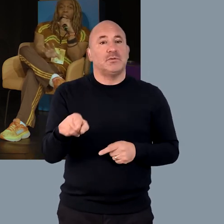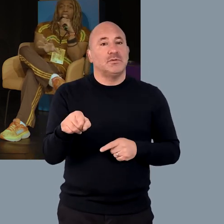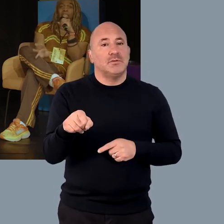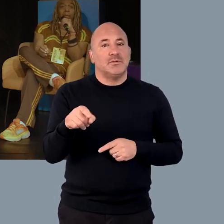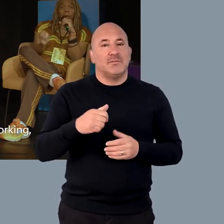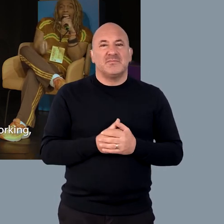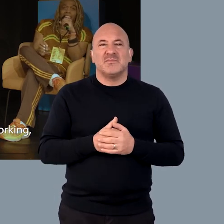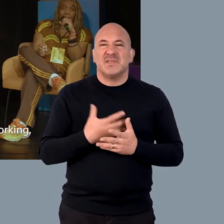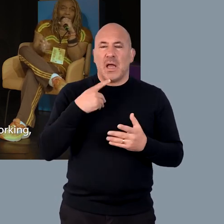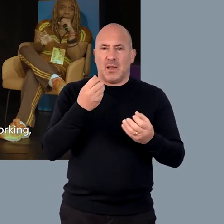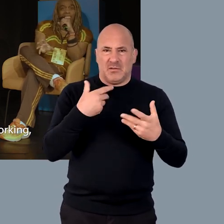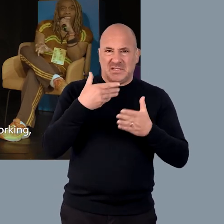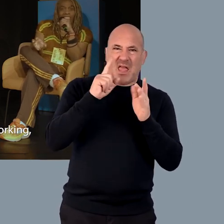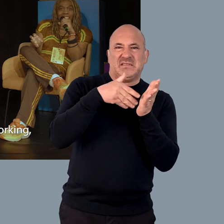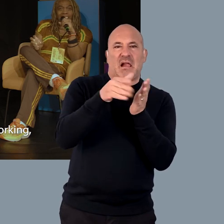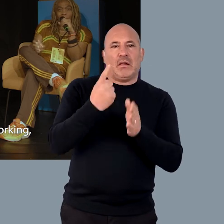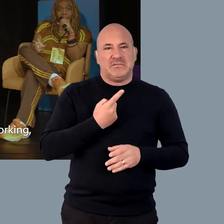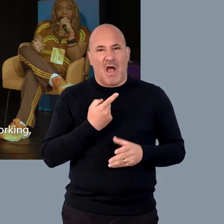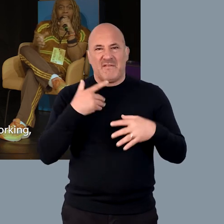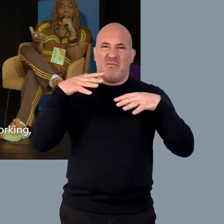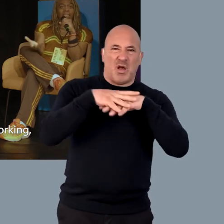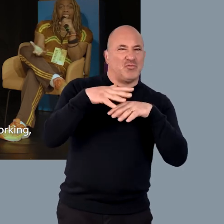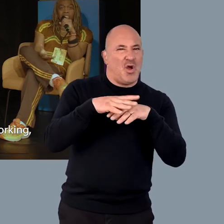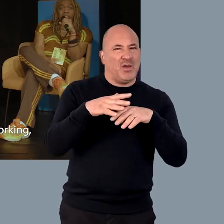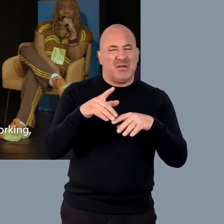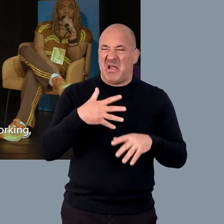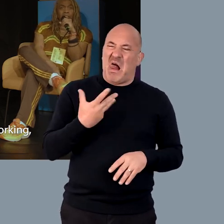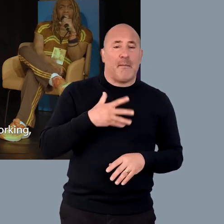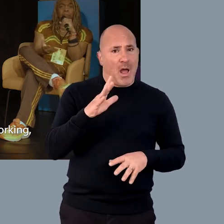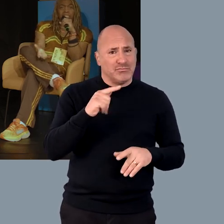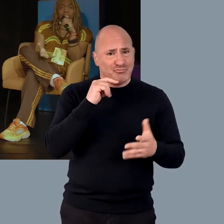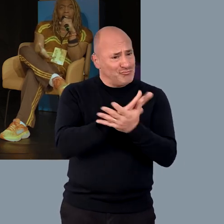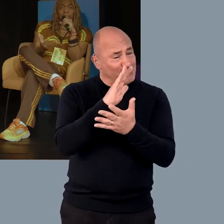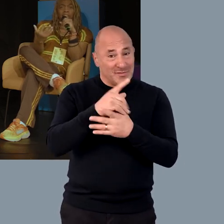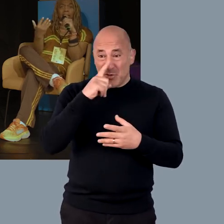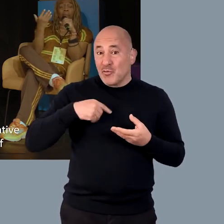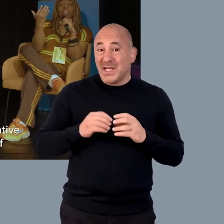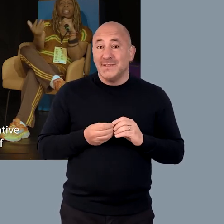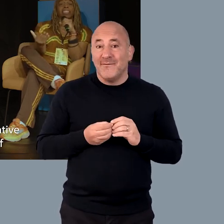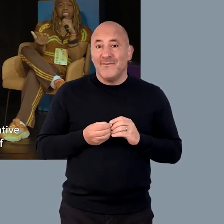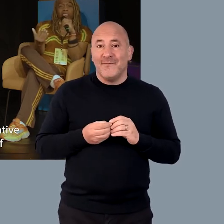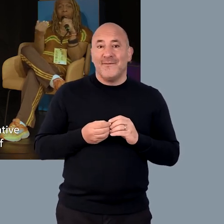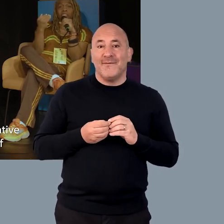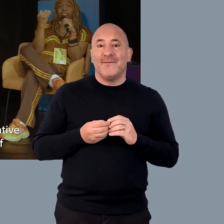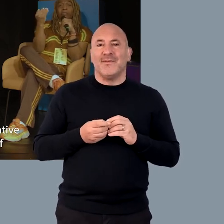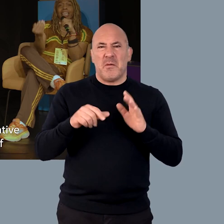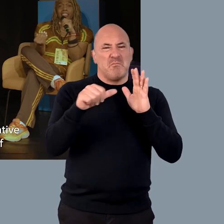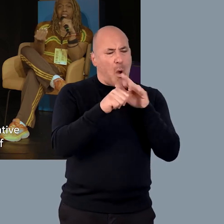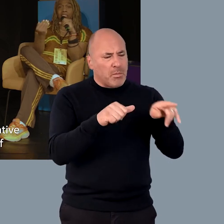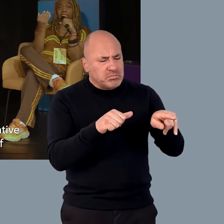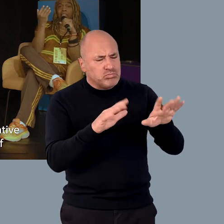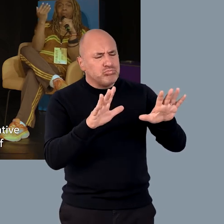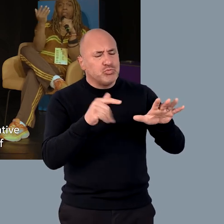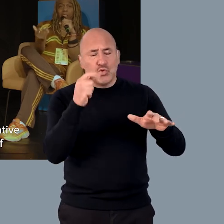brilliantly people hate these words pitching and networking, but they're actually really fun and we're creative so we should have